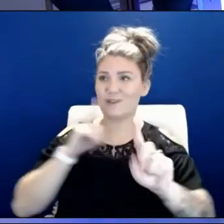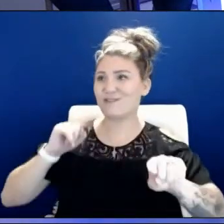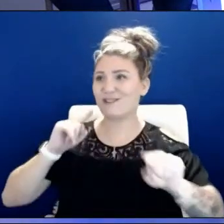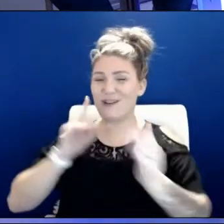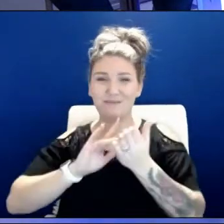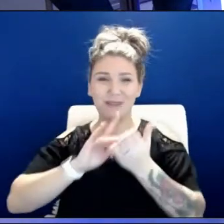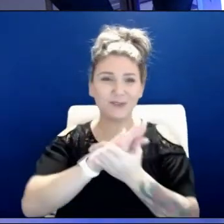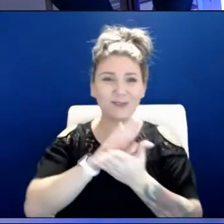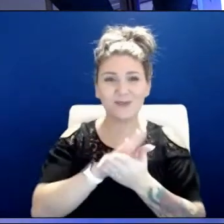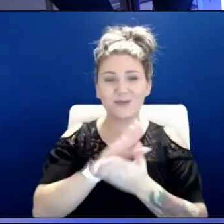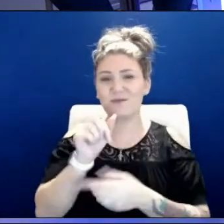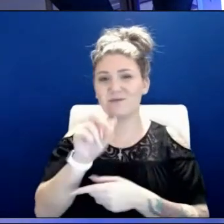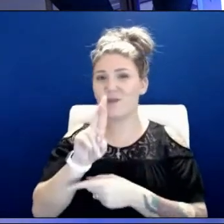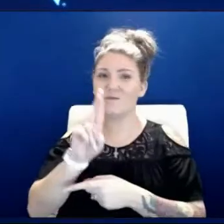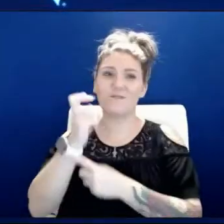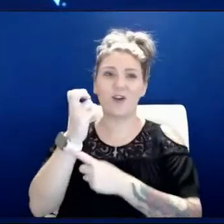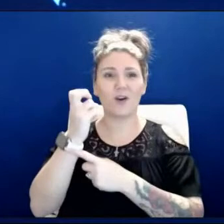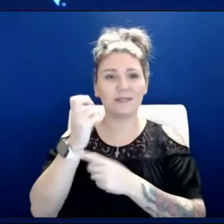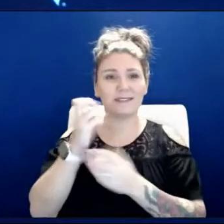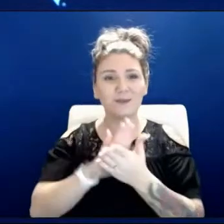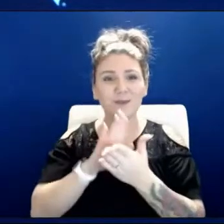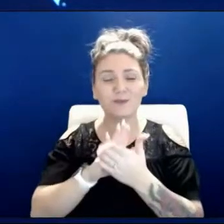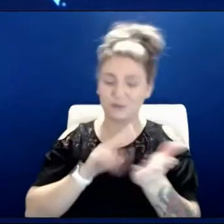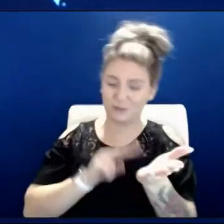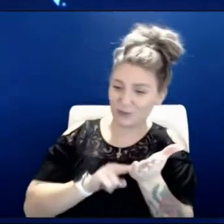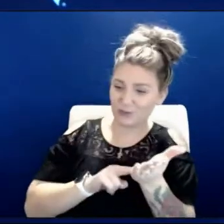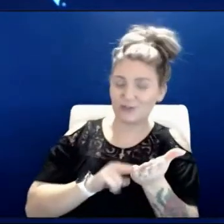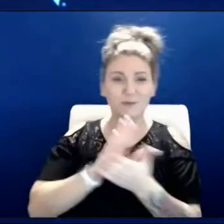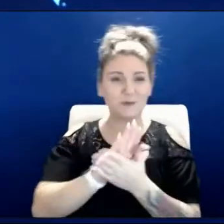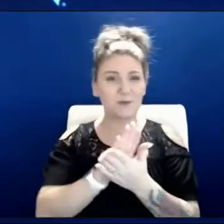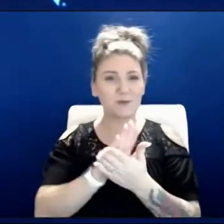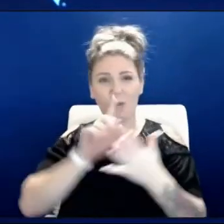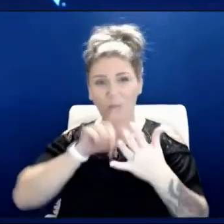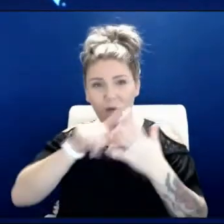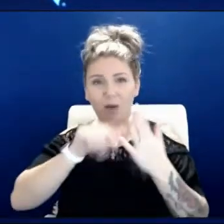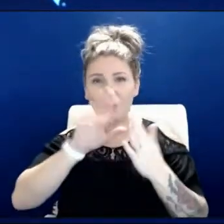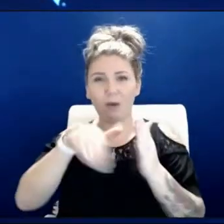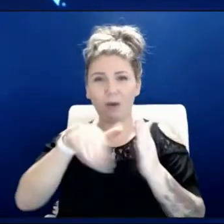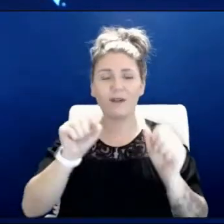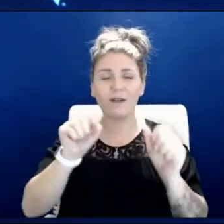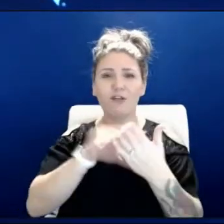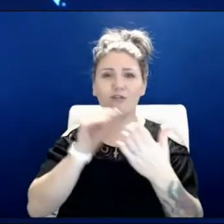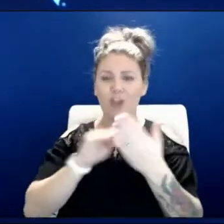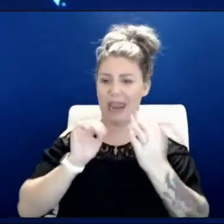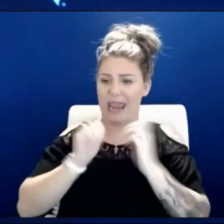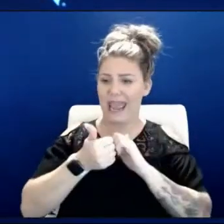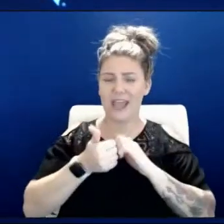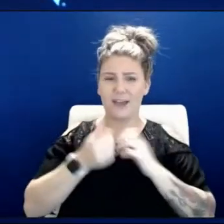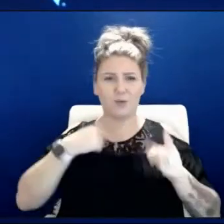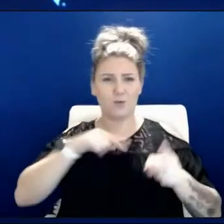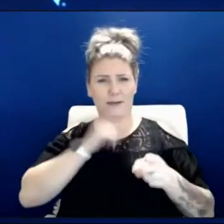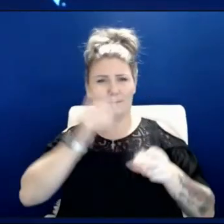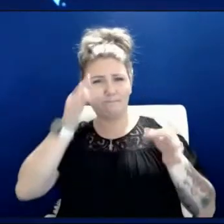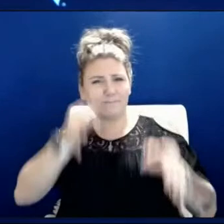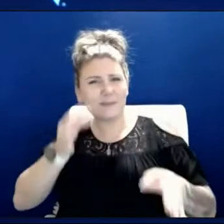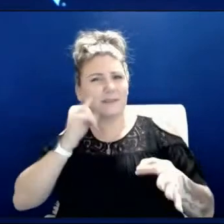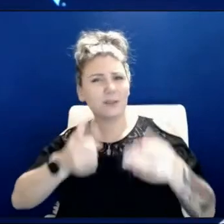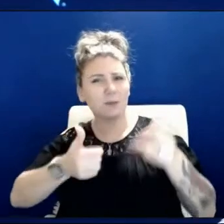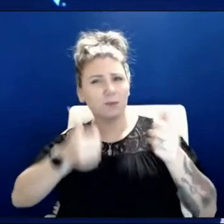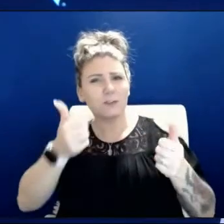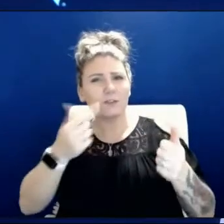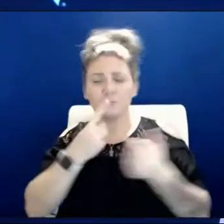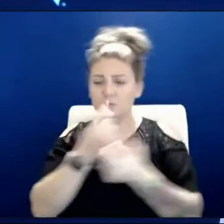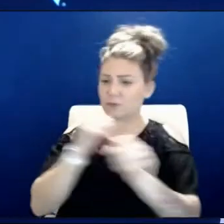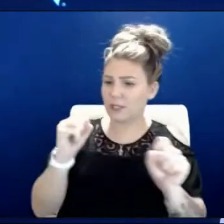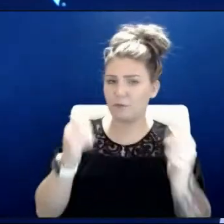pharmacy school, or we go to nursing school, so that we can learn about how do we judge the research, how do we decide what's really safe, and